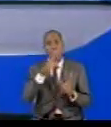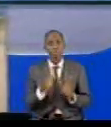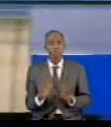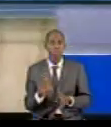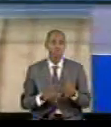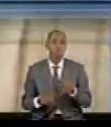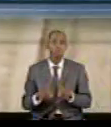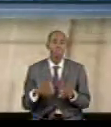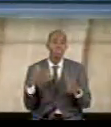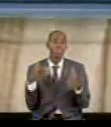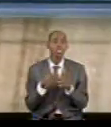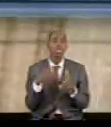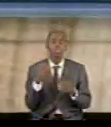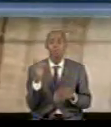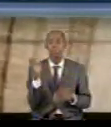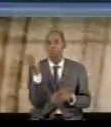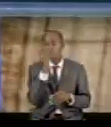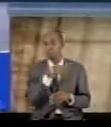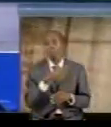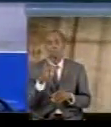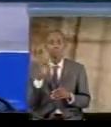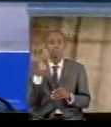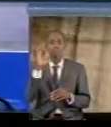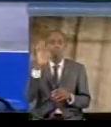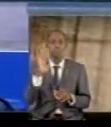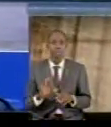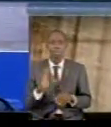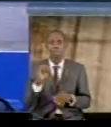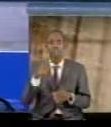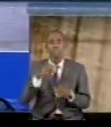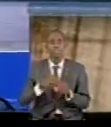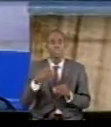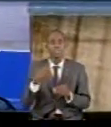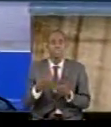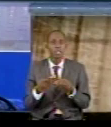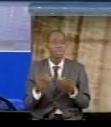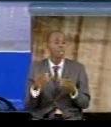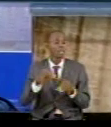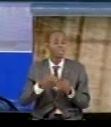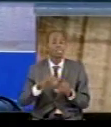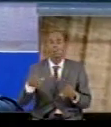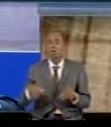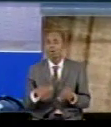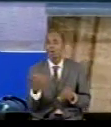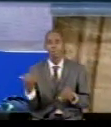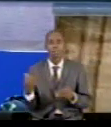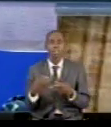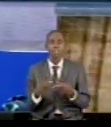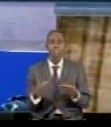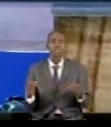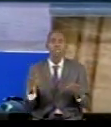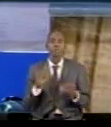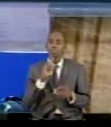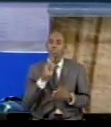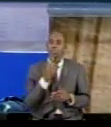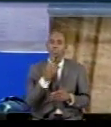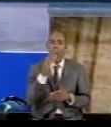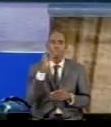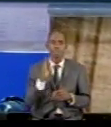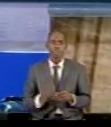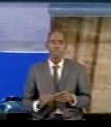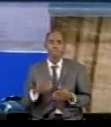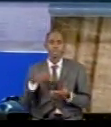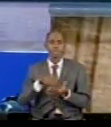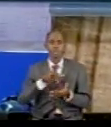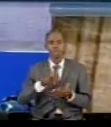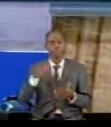the false preachers in the land, in any land, earnestly contending for the